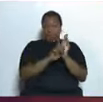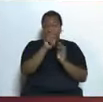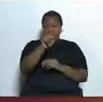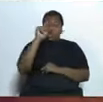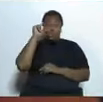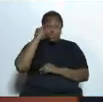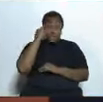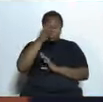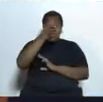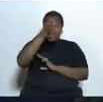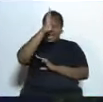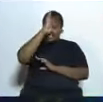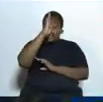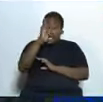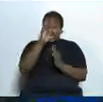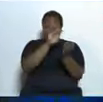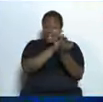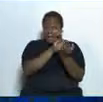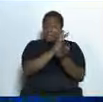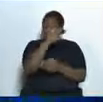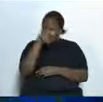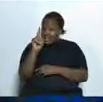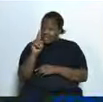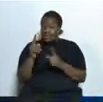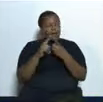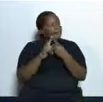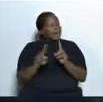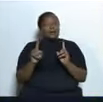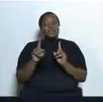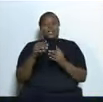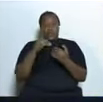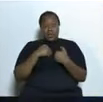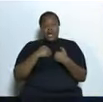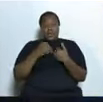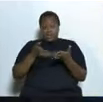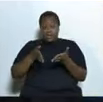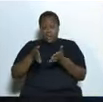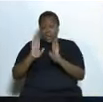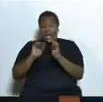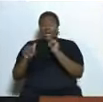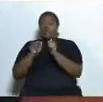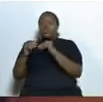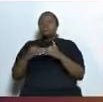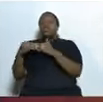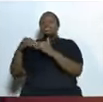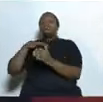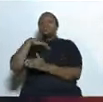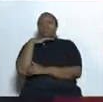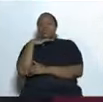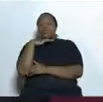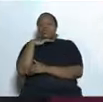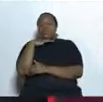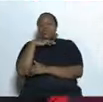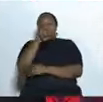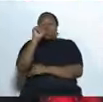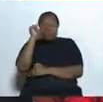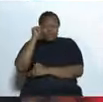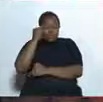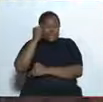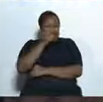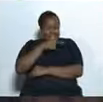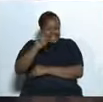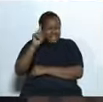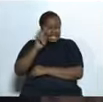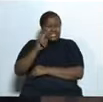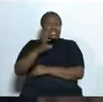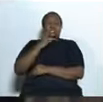keeping is right, but there's a way that seems right that leads to death. You see, you may think it's right to smoke,